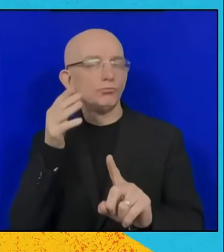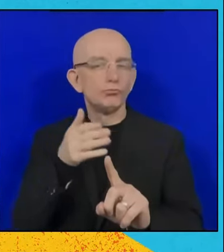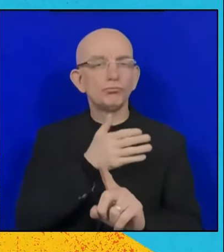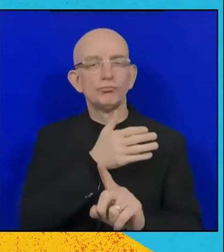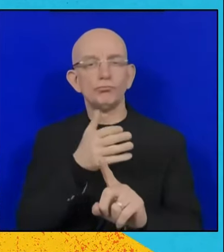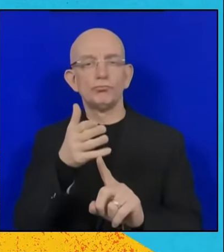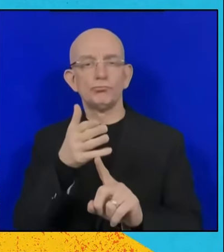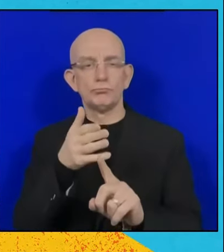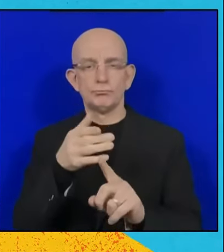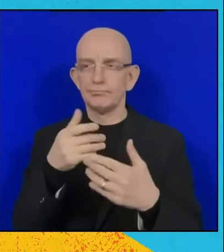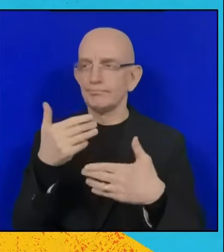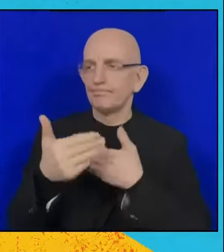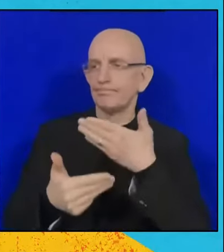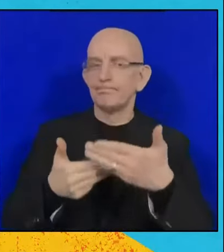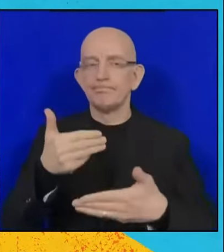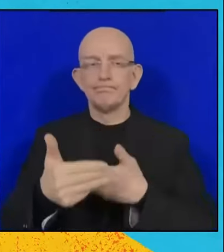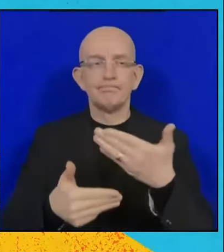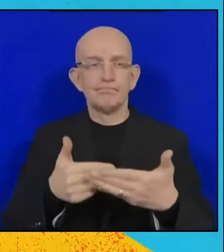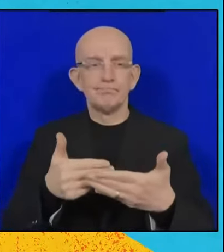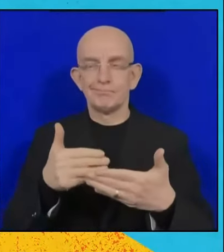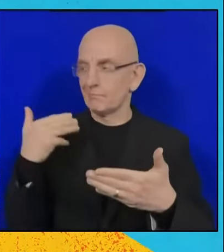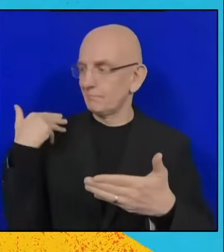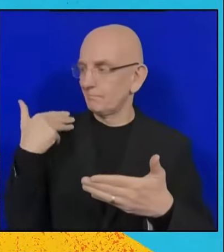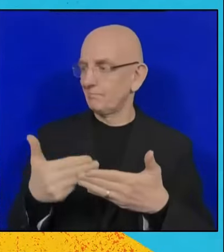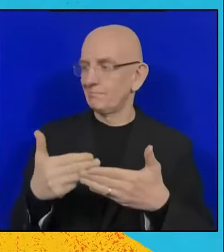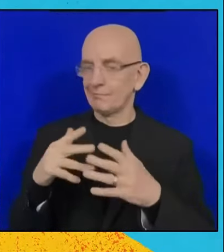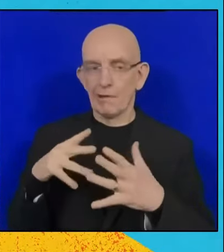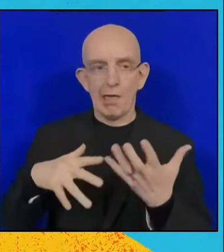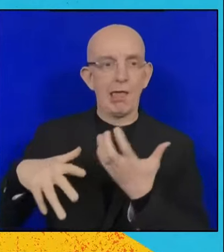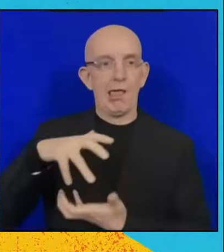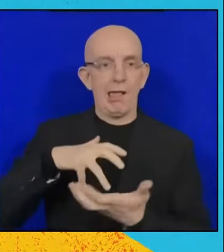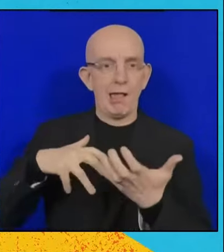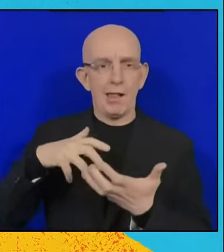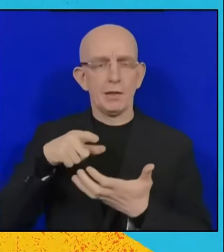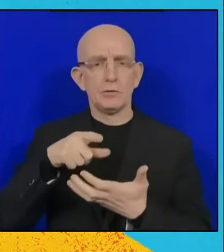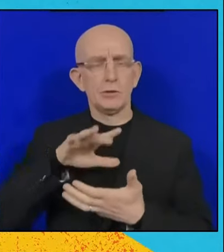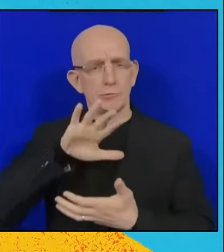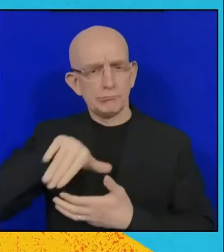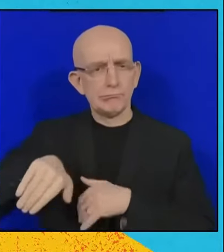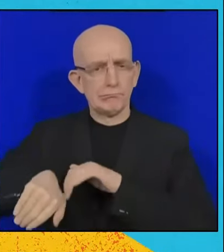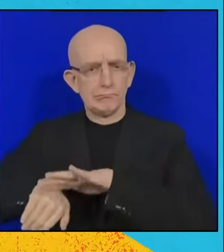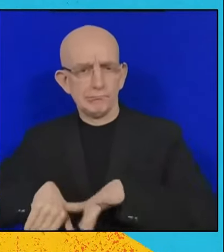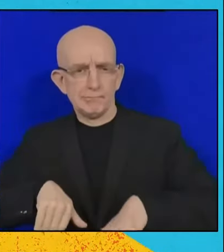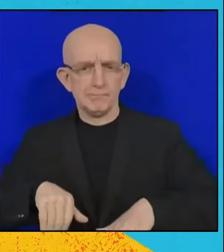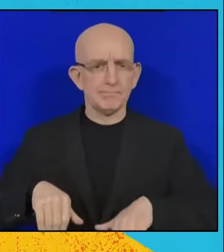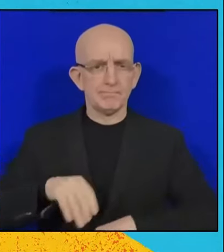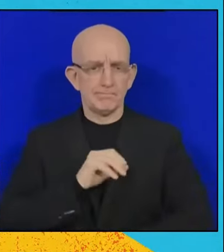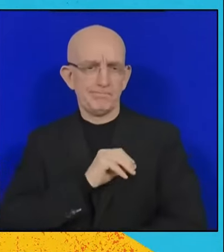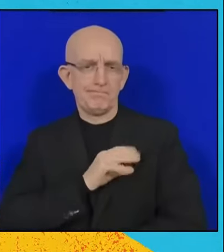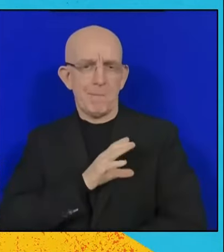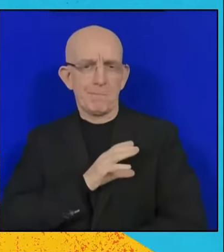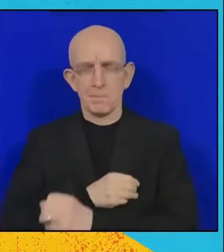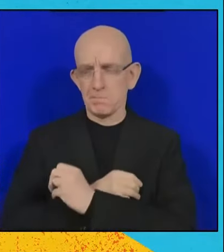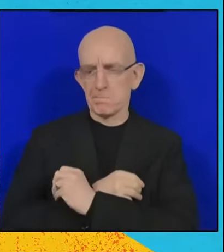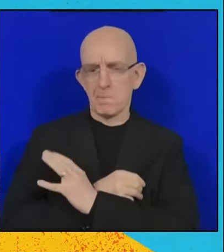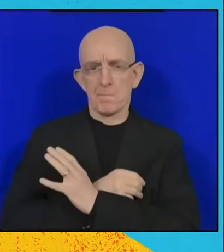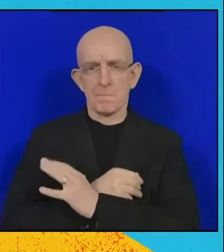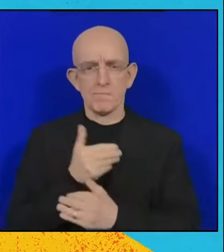COVID pandemic. You are fighting for your lives, your families,